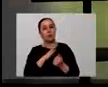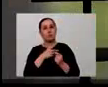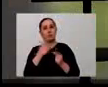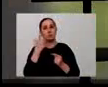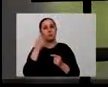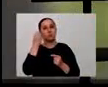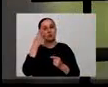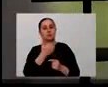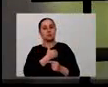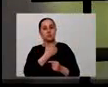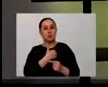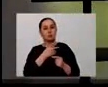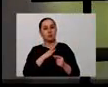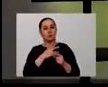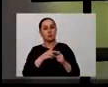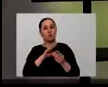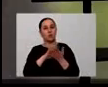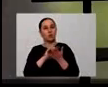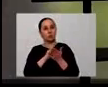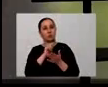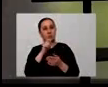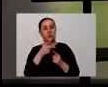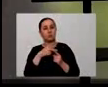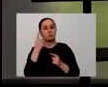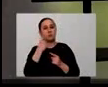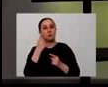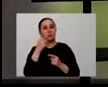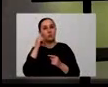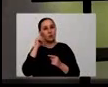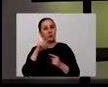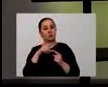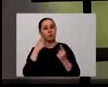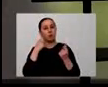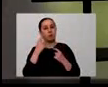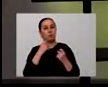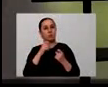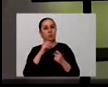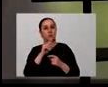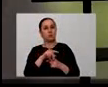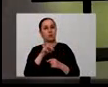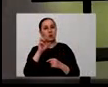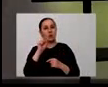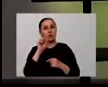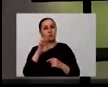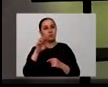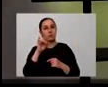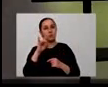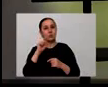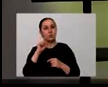ustunda esa bilishni istayman deya nomlaymiz. Demak, birinchi biladigan ma'lumotimizni keltiramiz. Abdurov